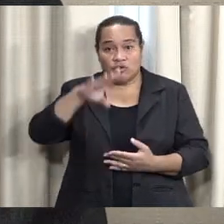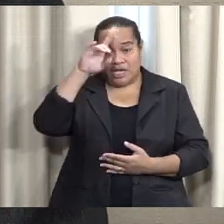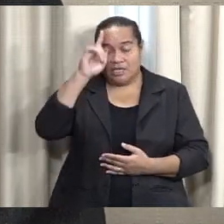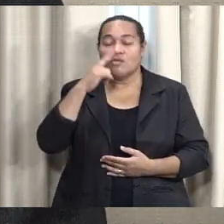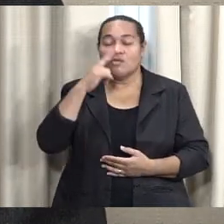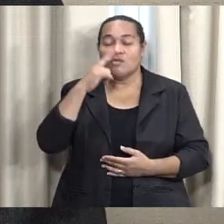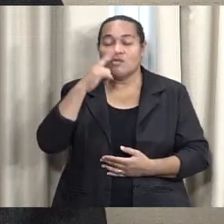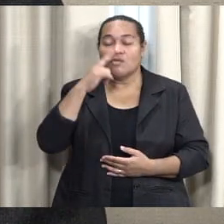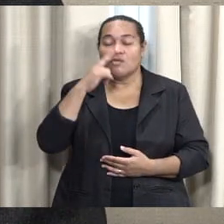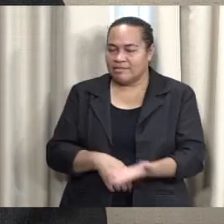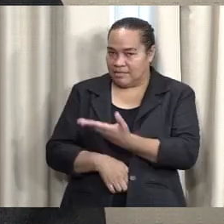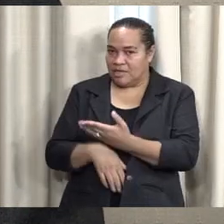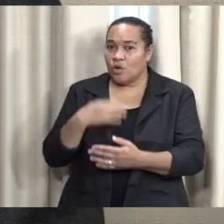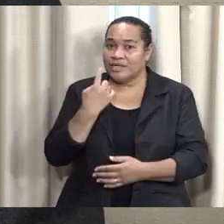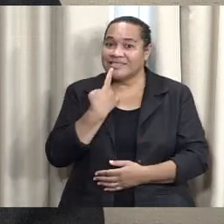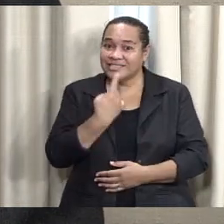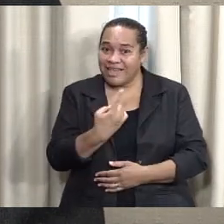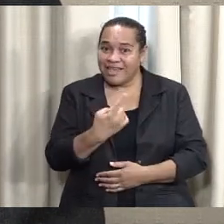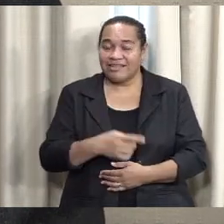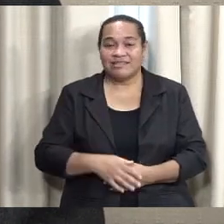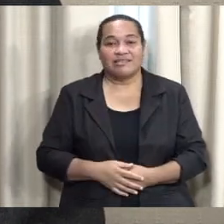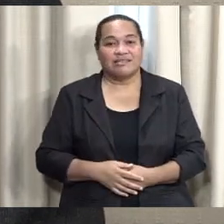said that there are